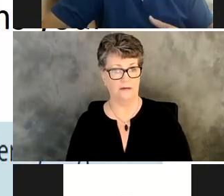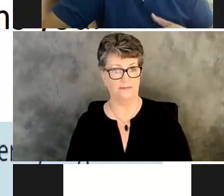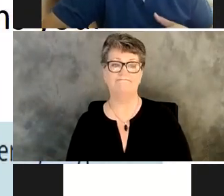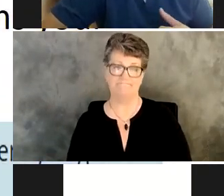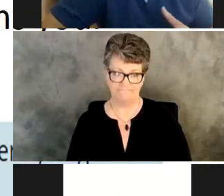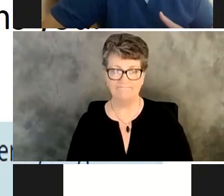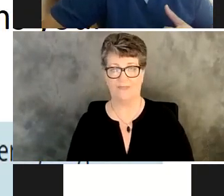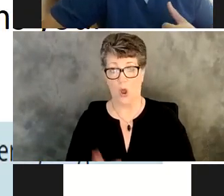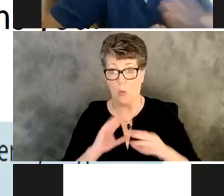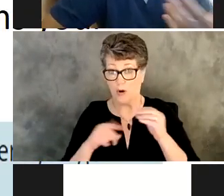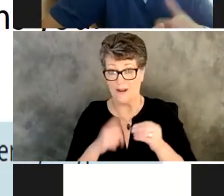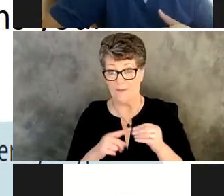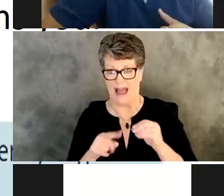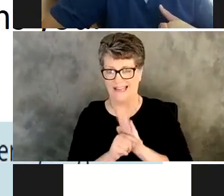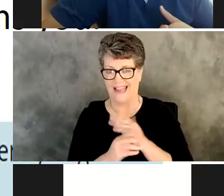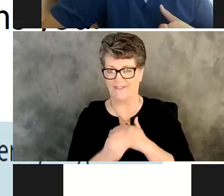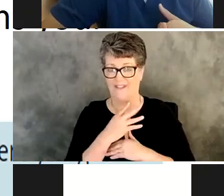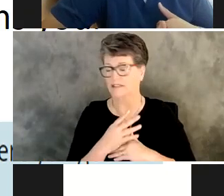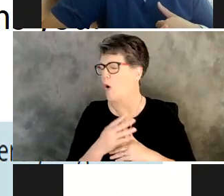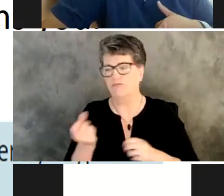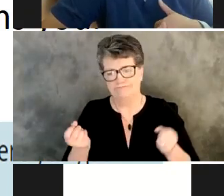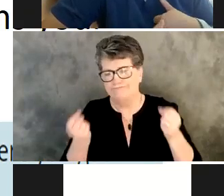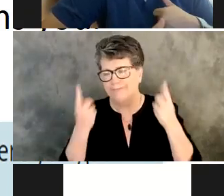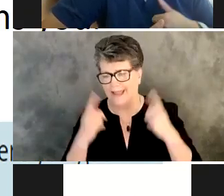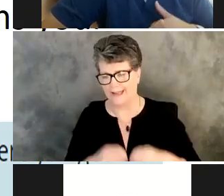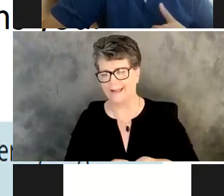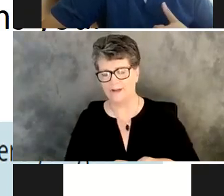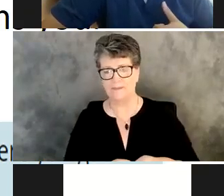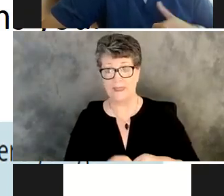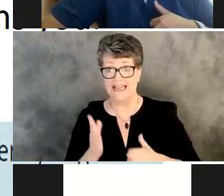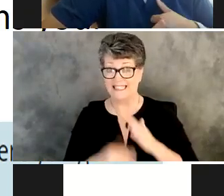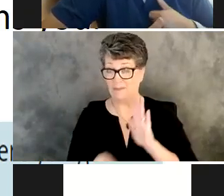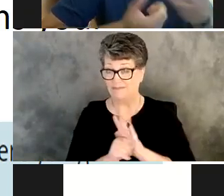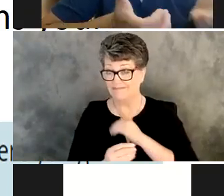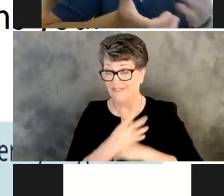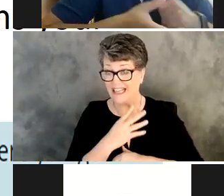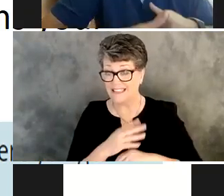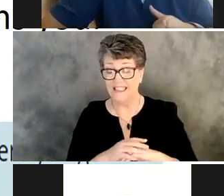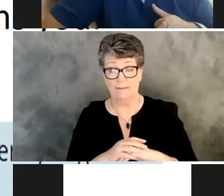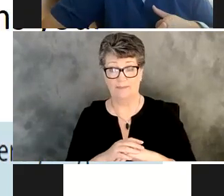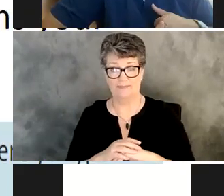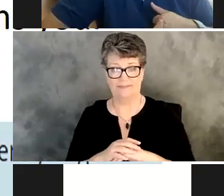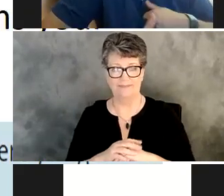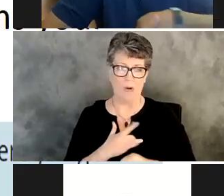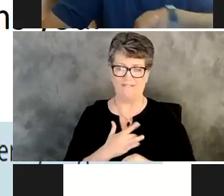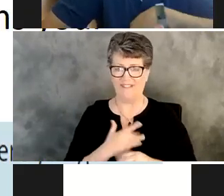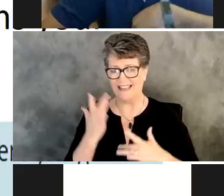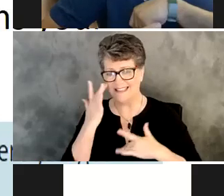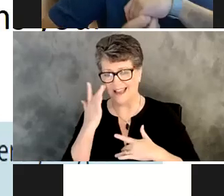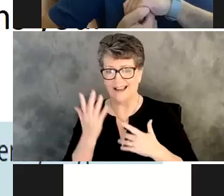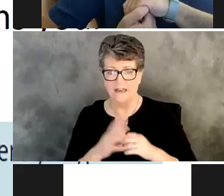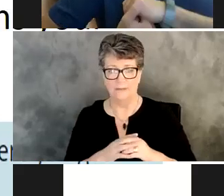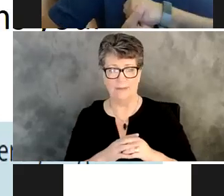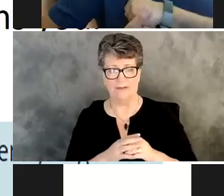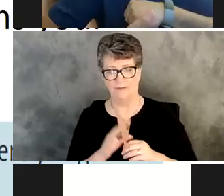Okay, worried about side effects. And I totally get it, you know. So some of the side effects you may have heard already is almost feeling sick. So usually for